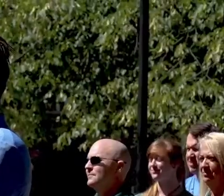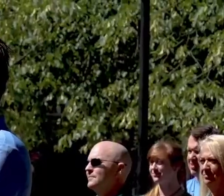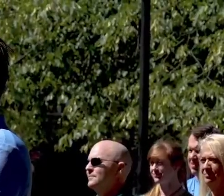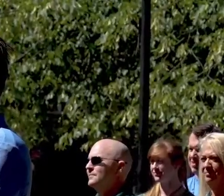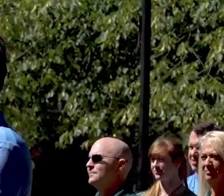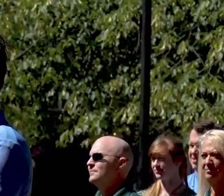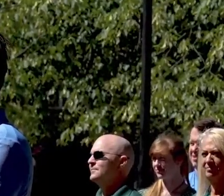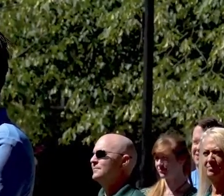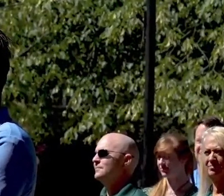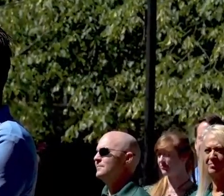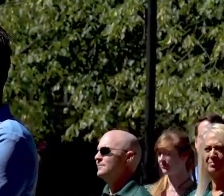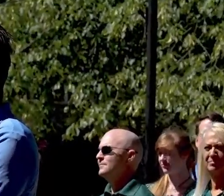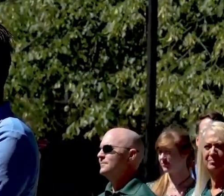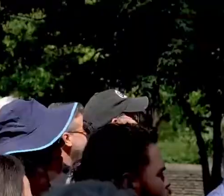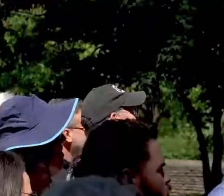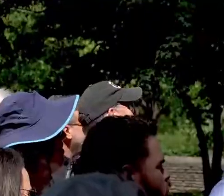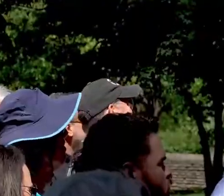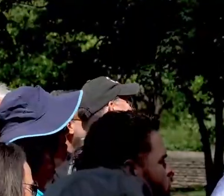anniversary.